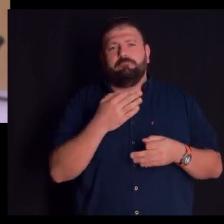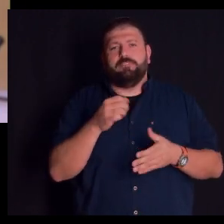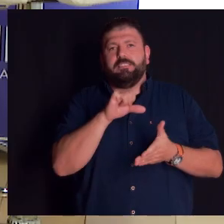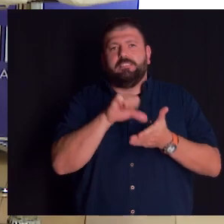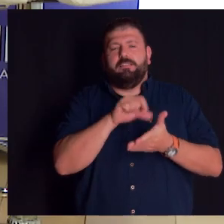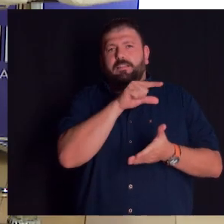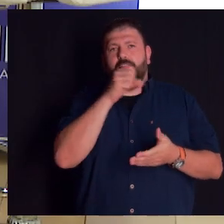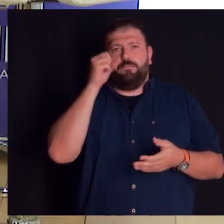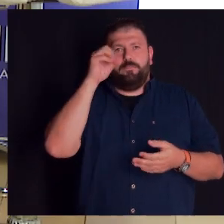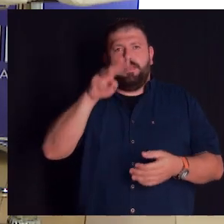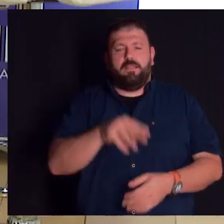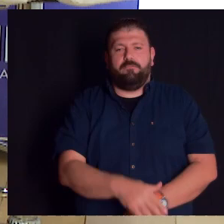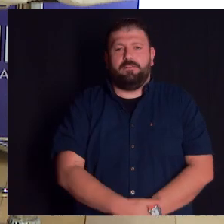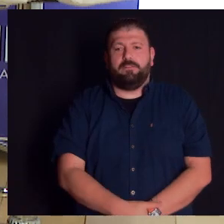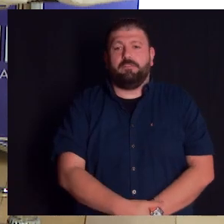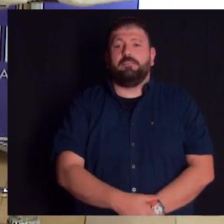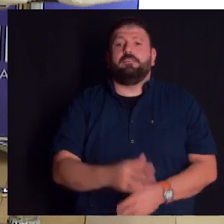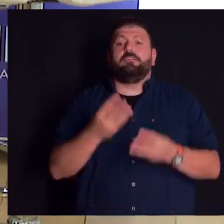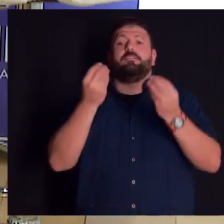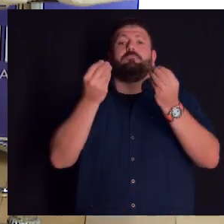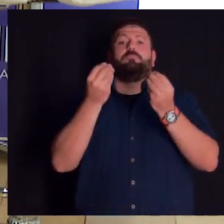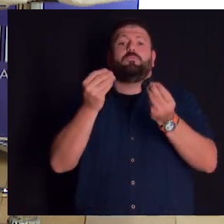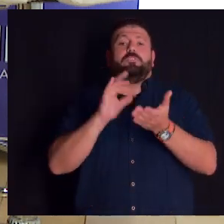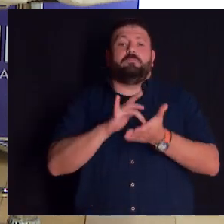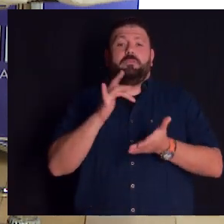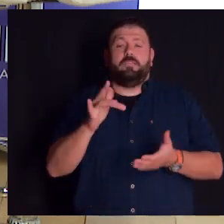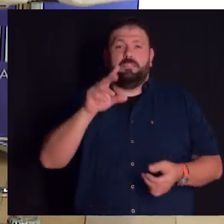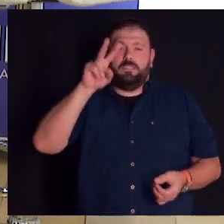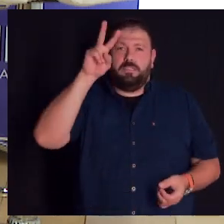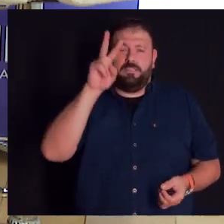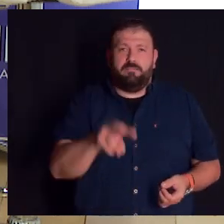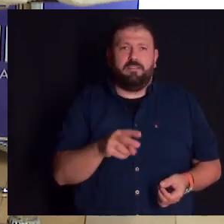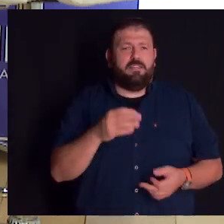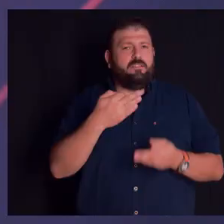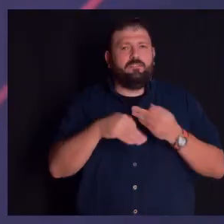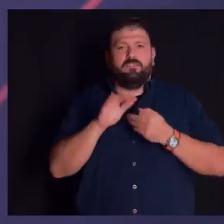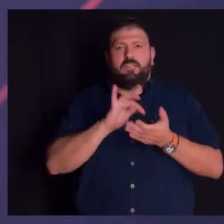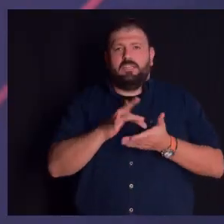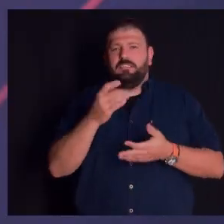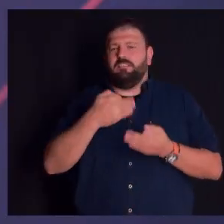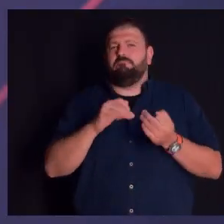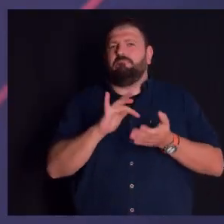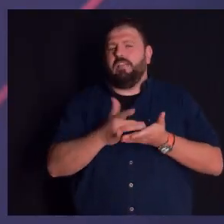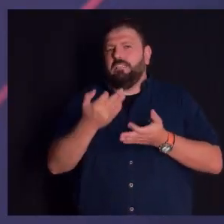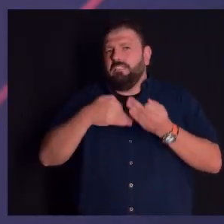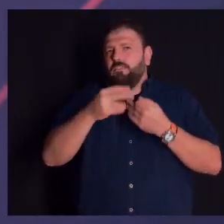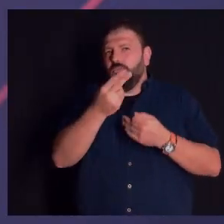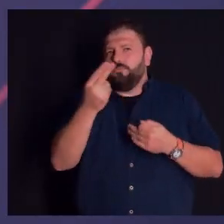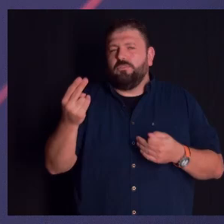Let's go back to Central Office in Life. Thank you very much. We want to thank